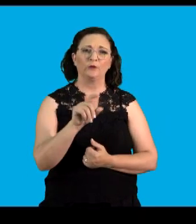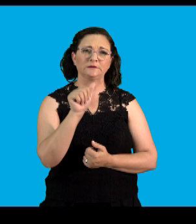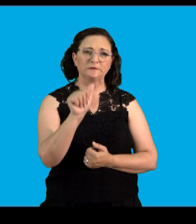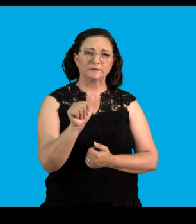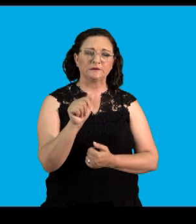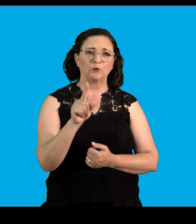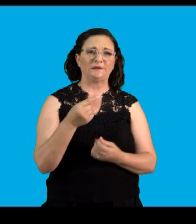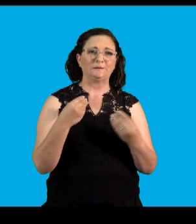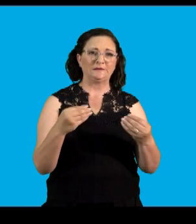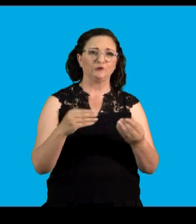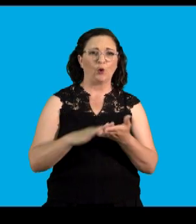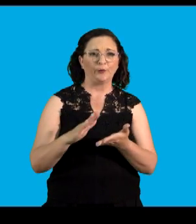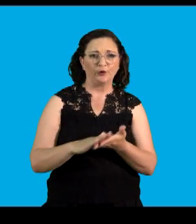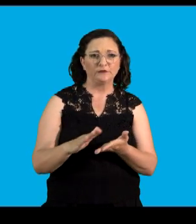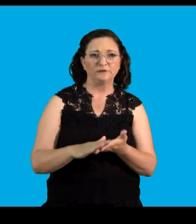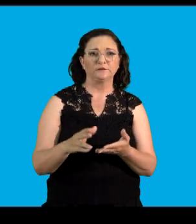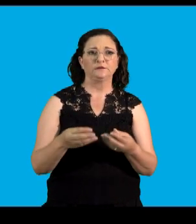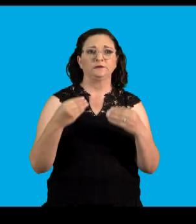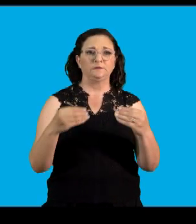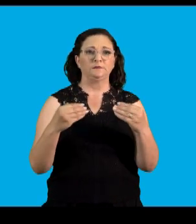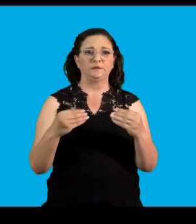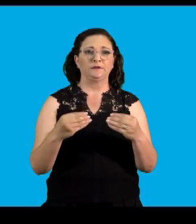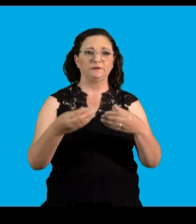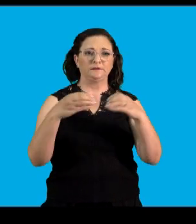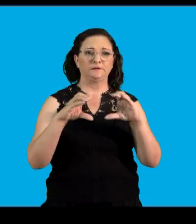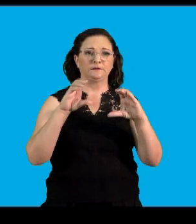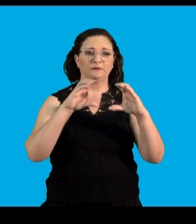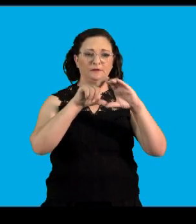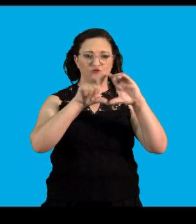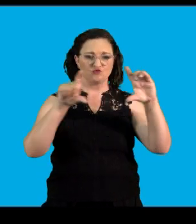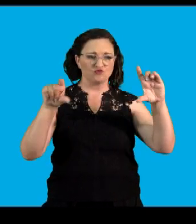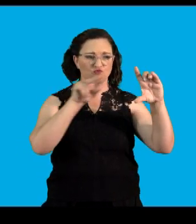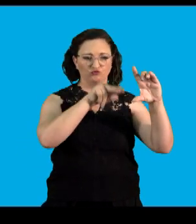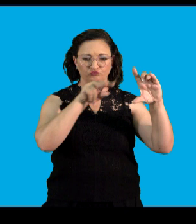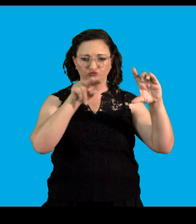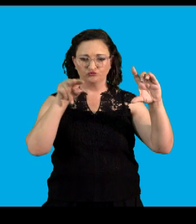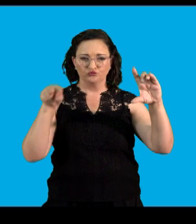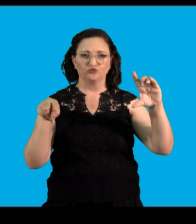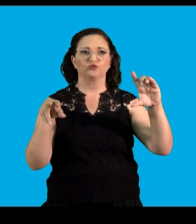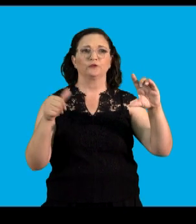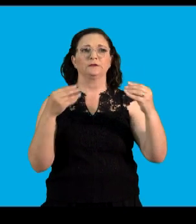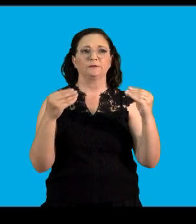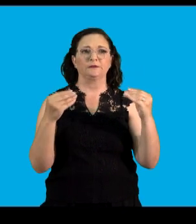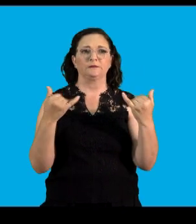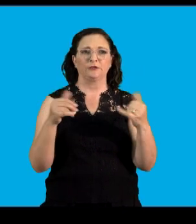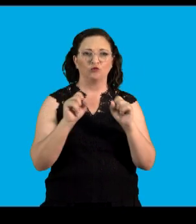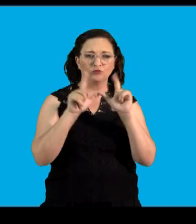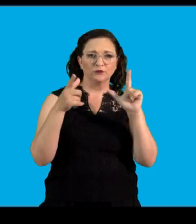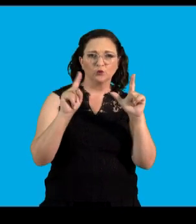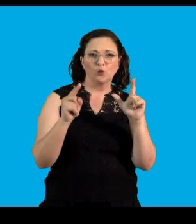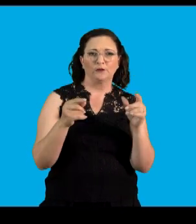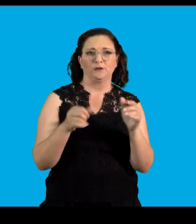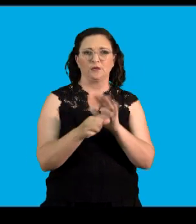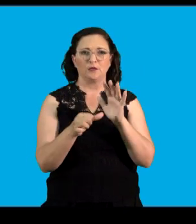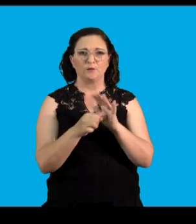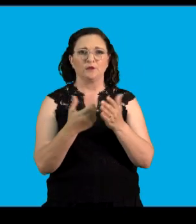Question number 6, business operations. This is your preamble. Again, go through the preamble, you read it. Businesses realize the importance